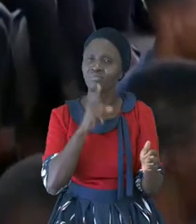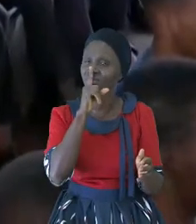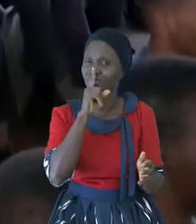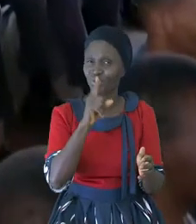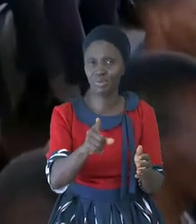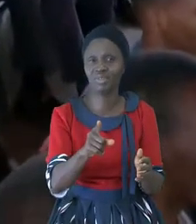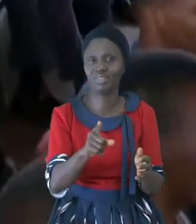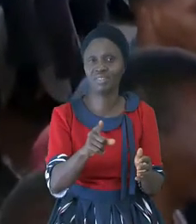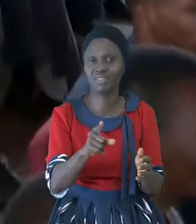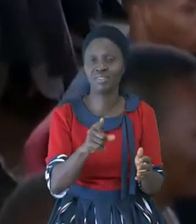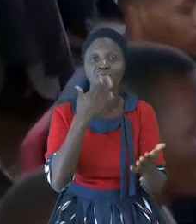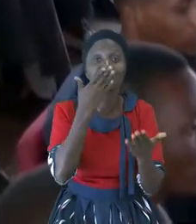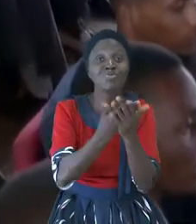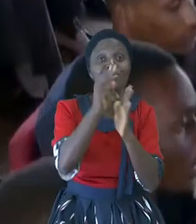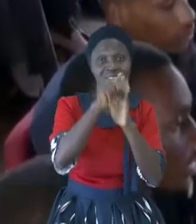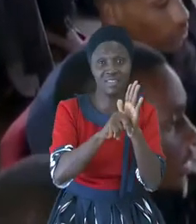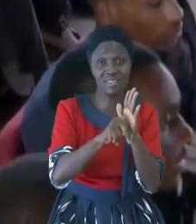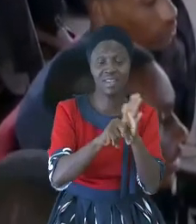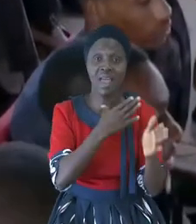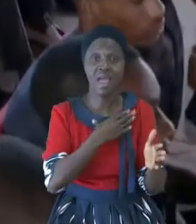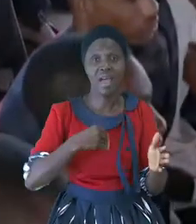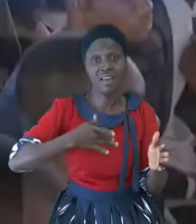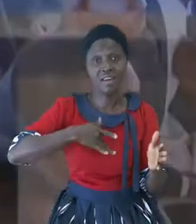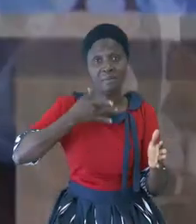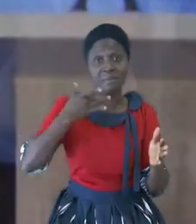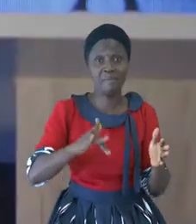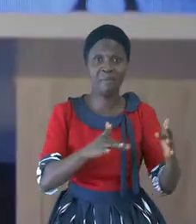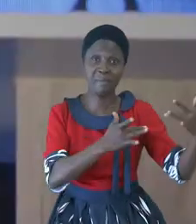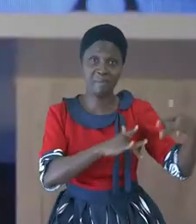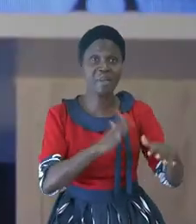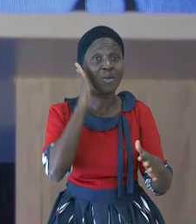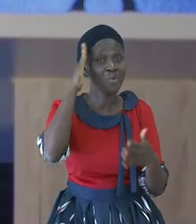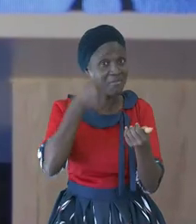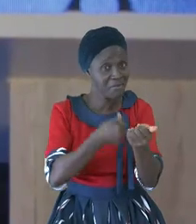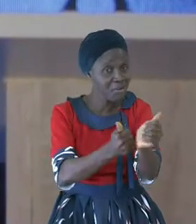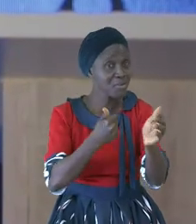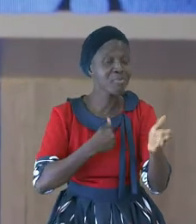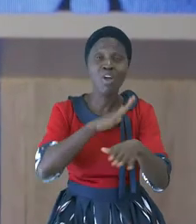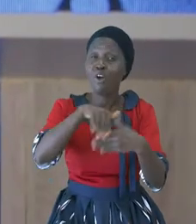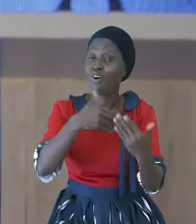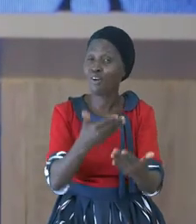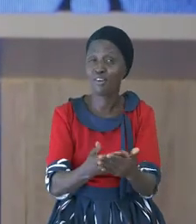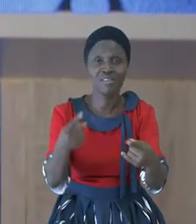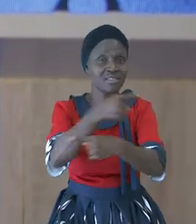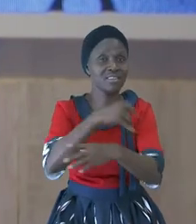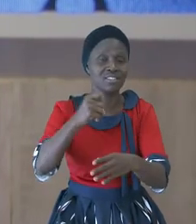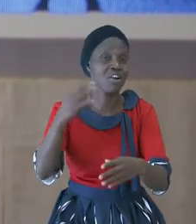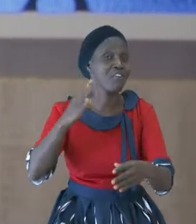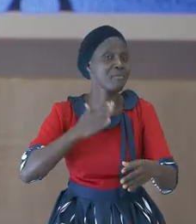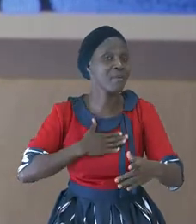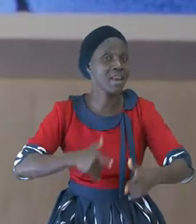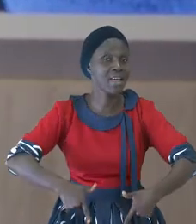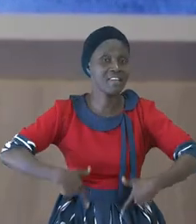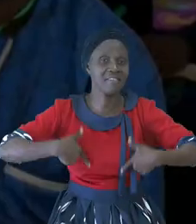Surely goodness and mercy shall follow me all the days of